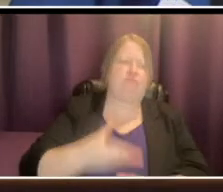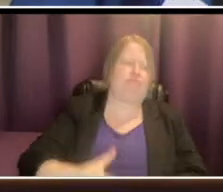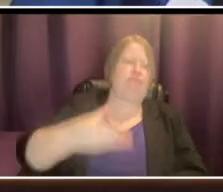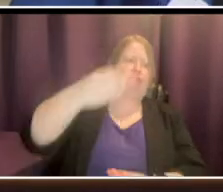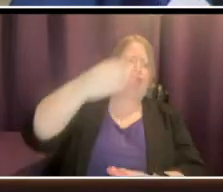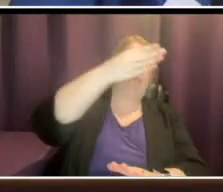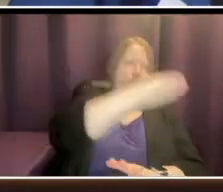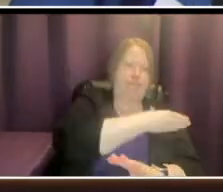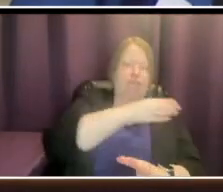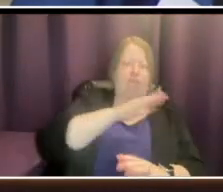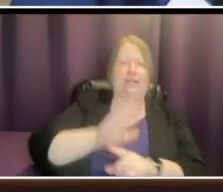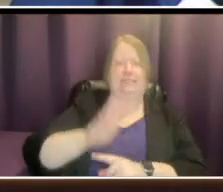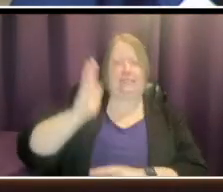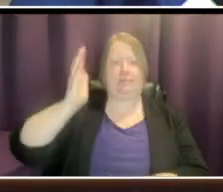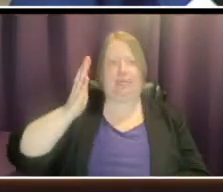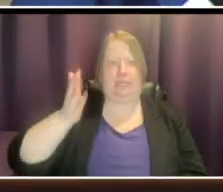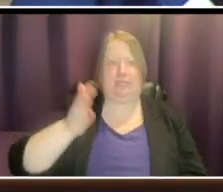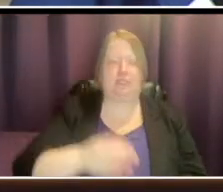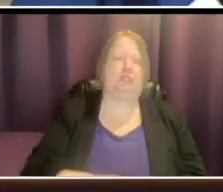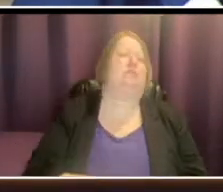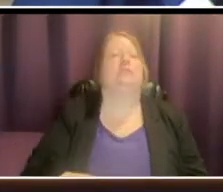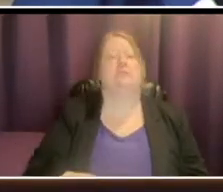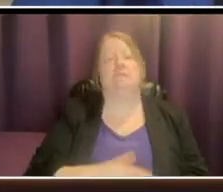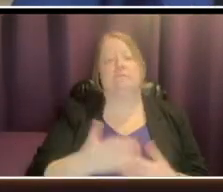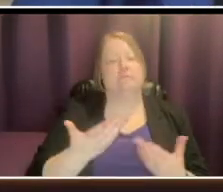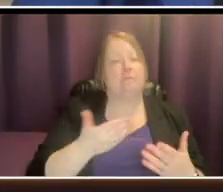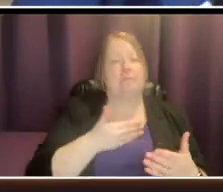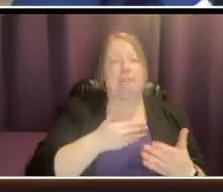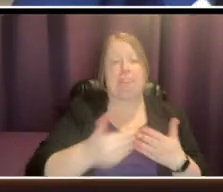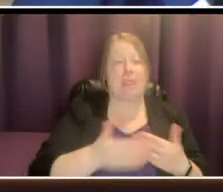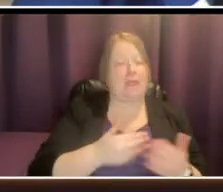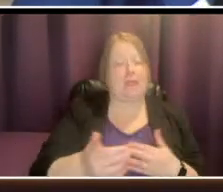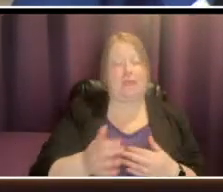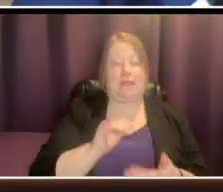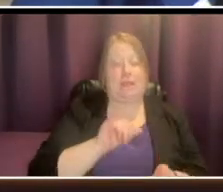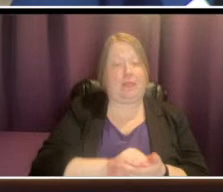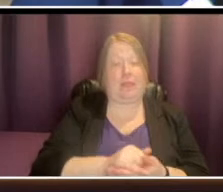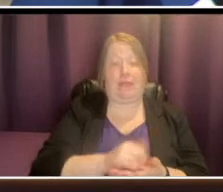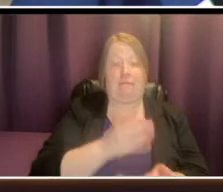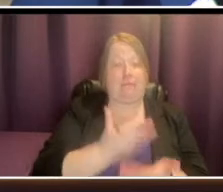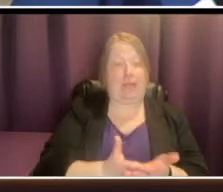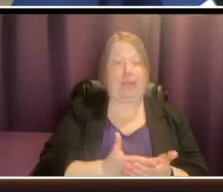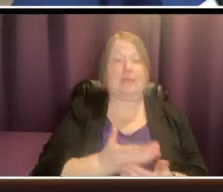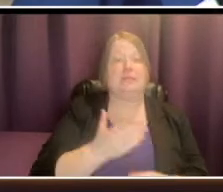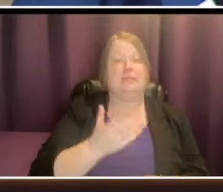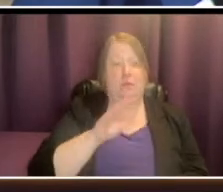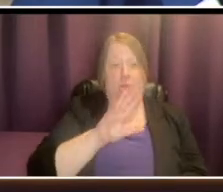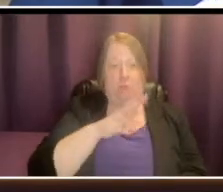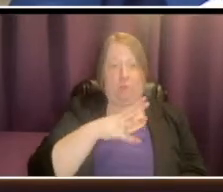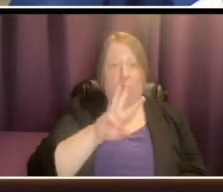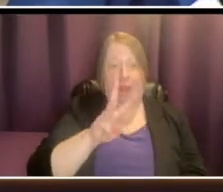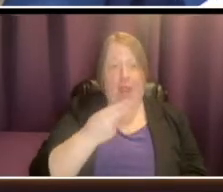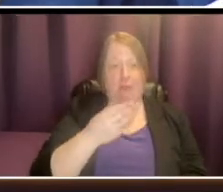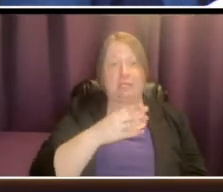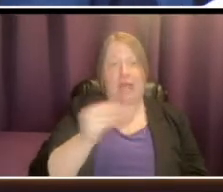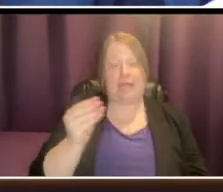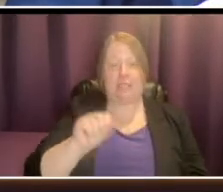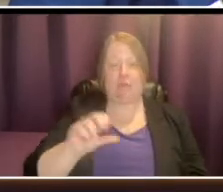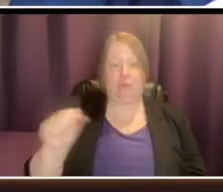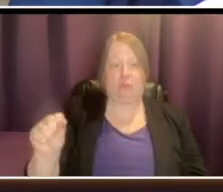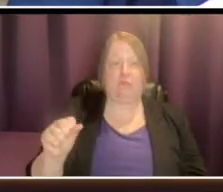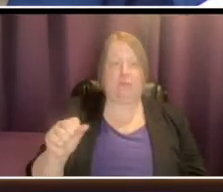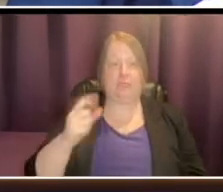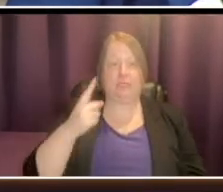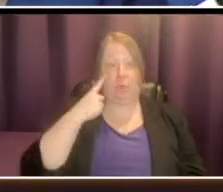Ellipse. Despite this, certain White House and Secret Service witnesses previously testified that they had received